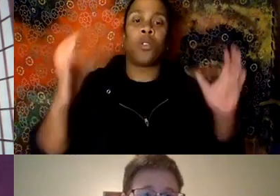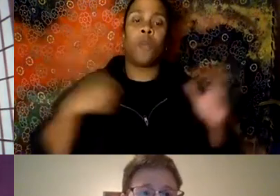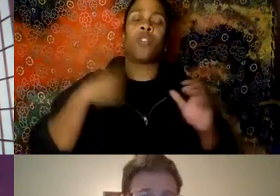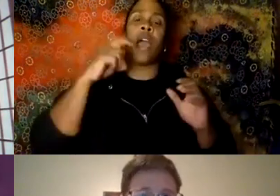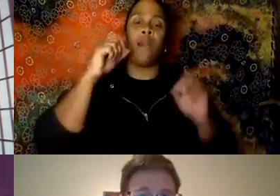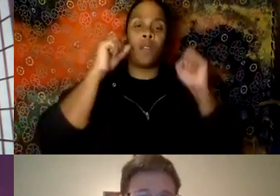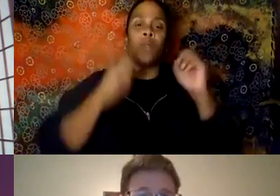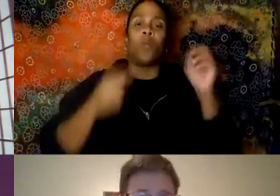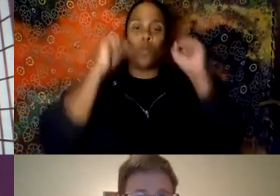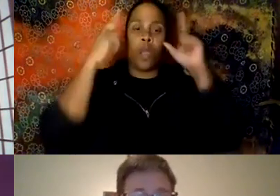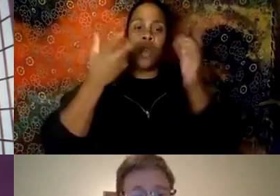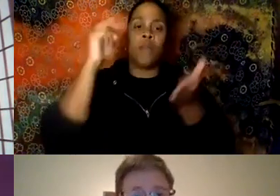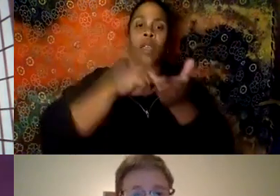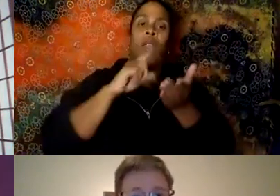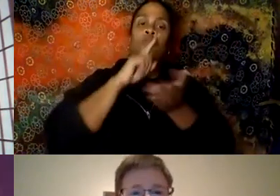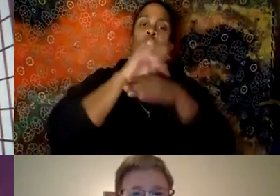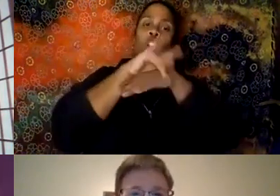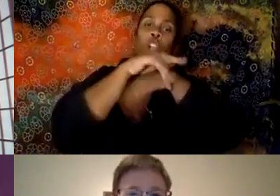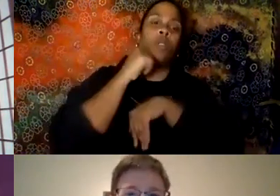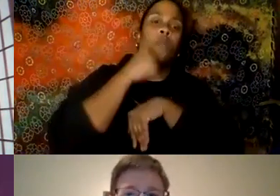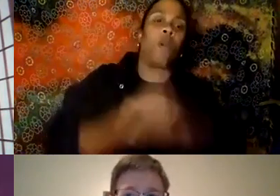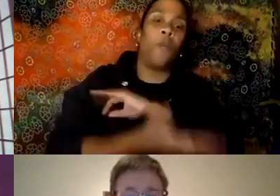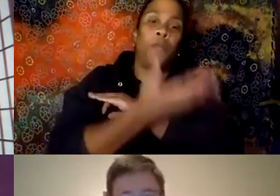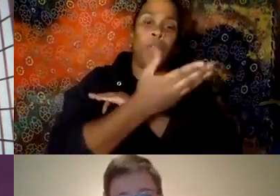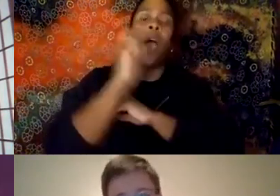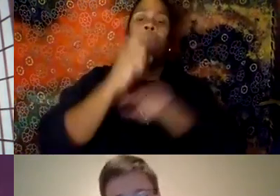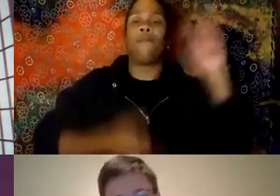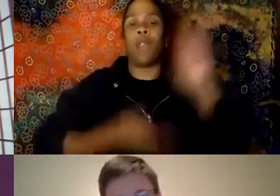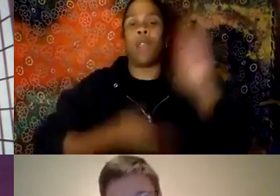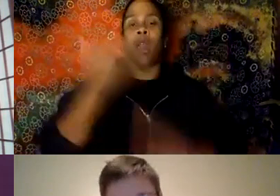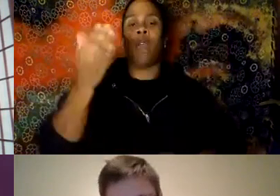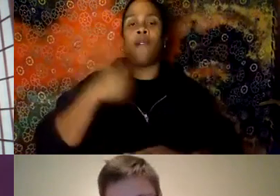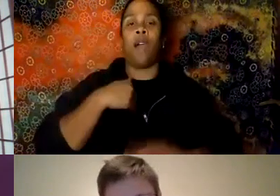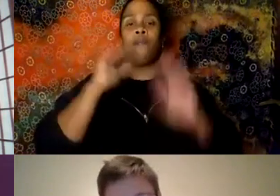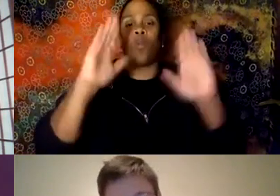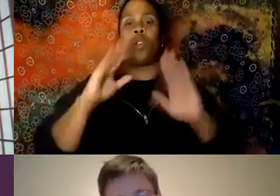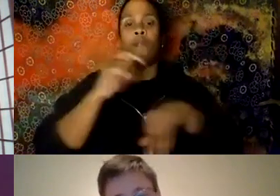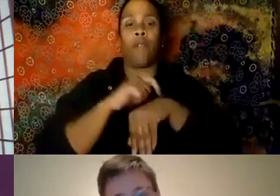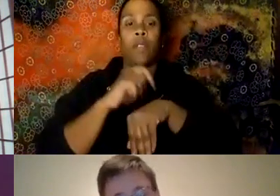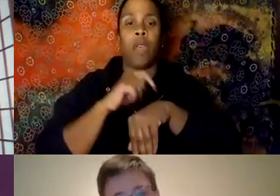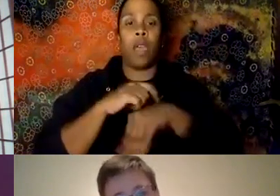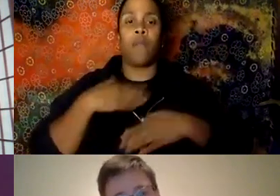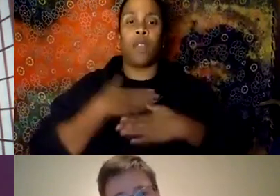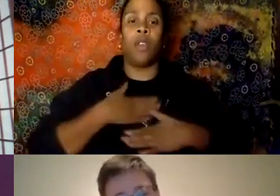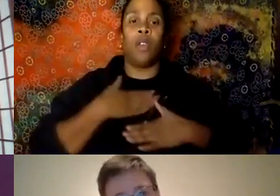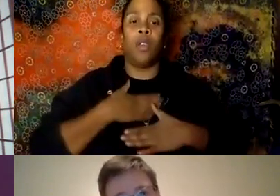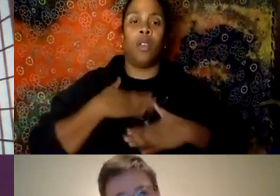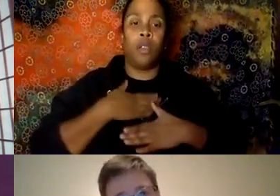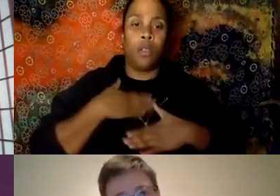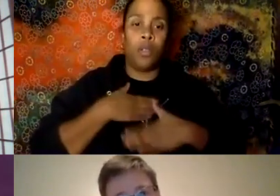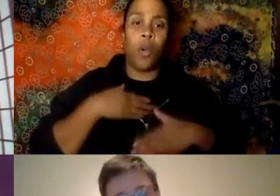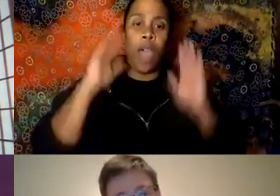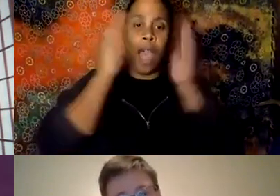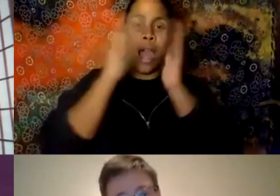so I'm just gonna leave. But have a wonderful time and enjoy the